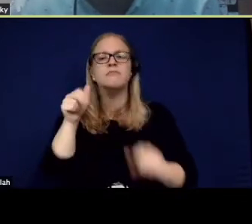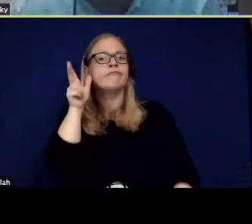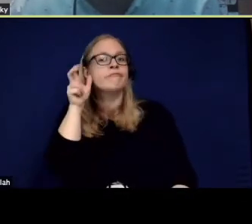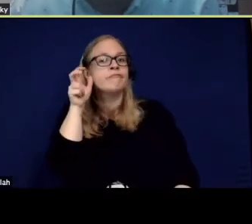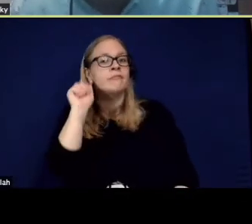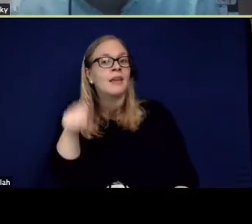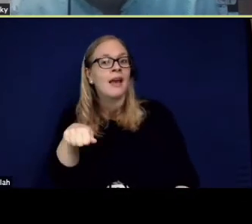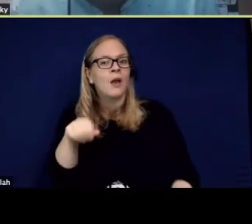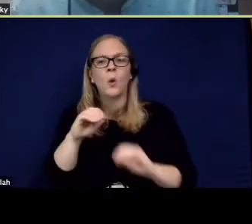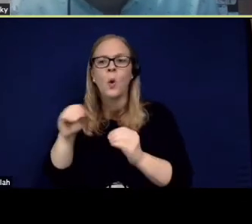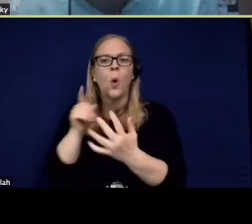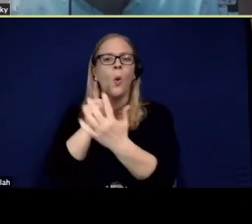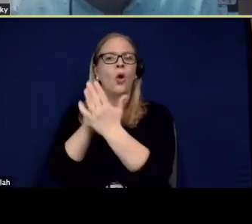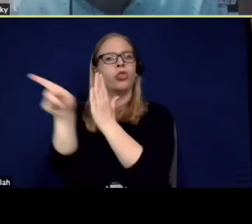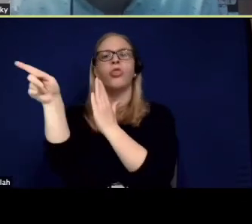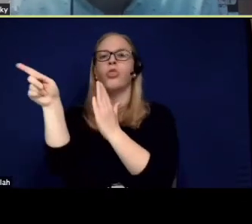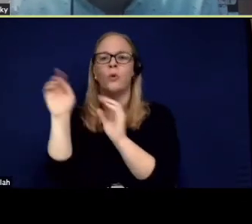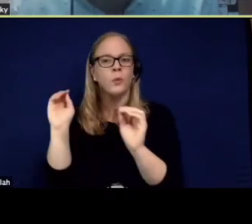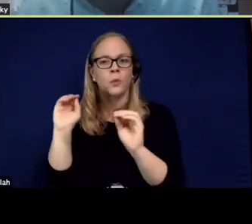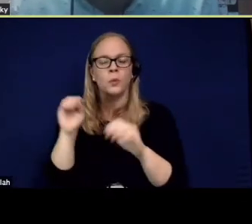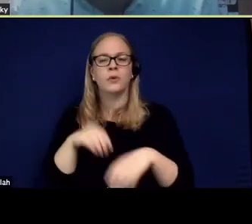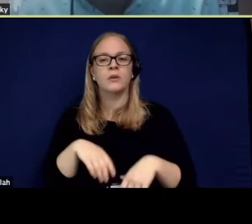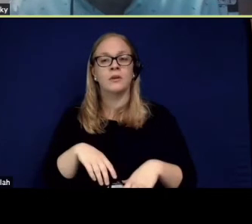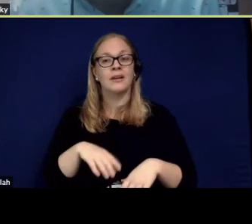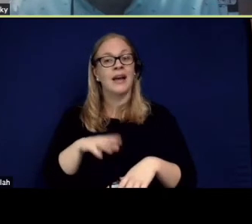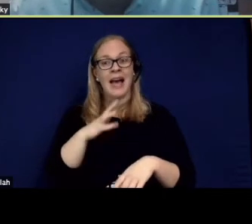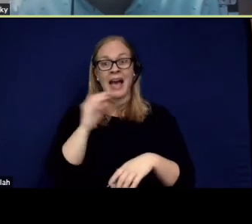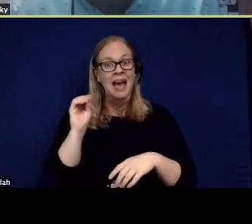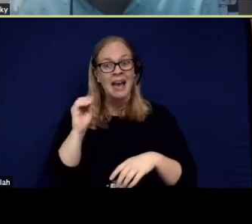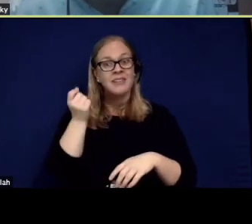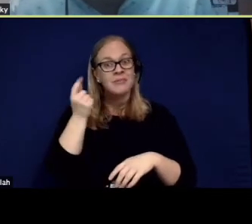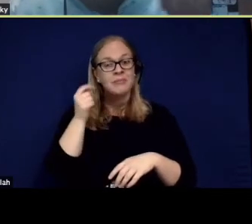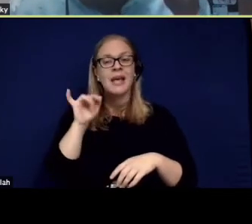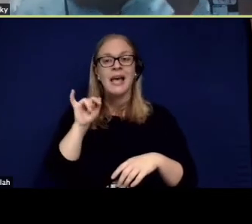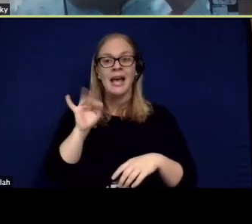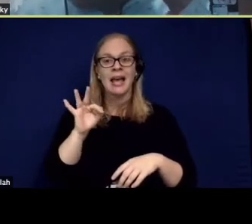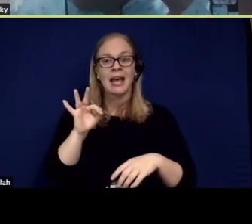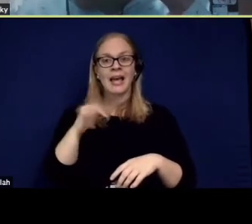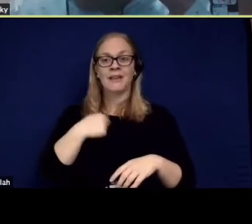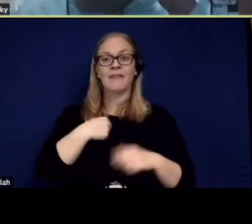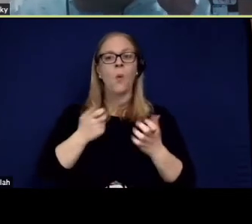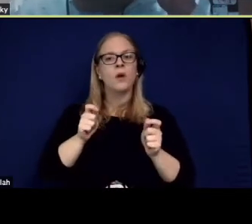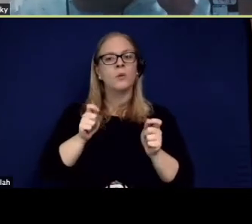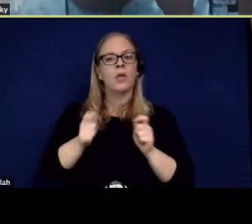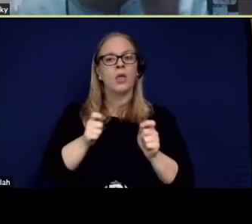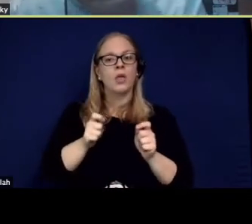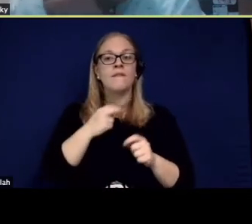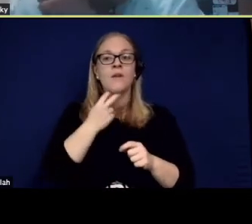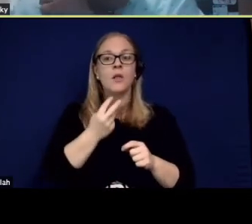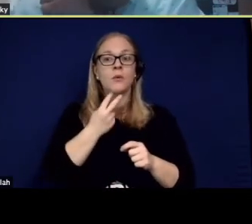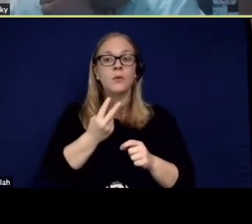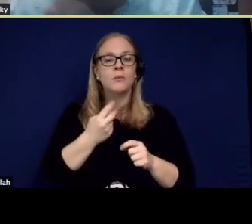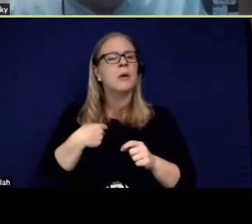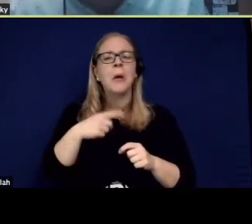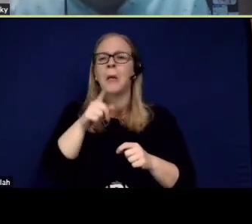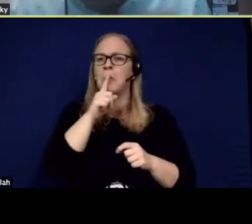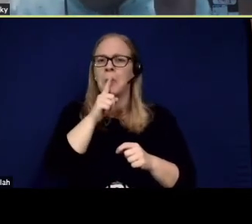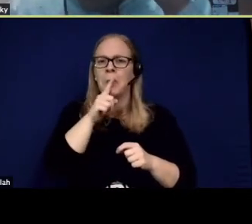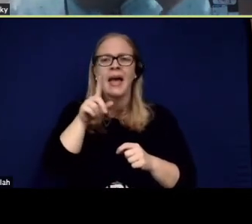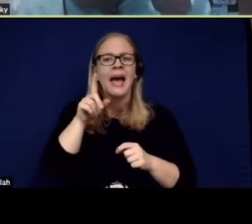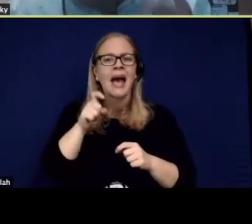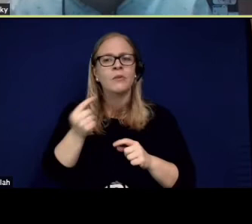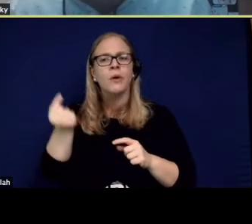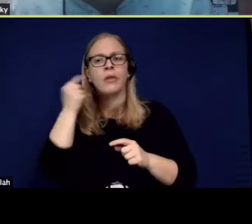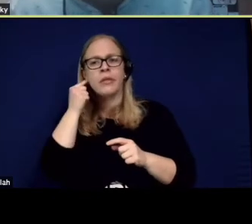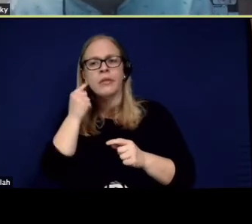talk to each other, for example, if you wanted to decrease the volume, you didn't have to then go to one hearing aid and then to other.